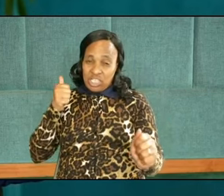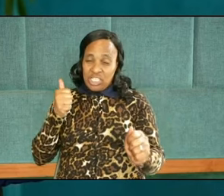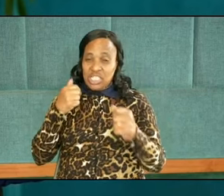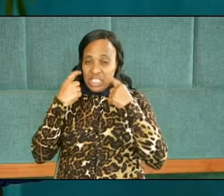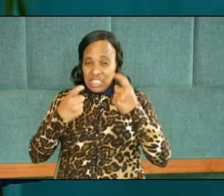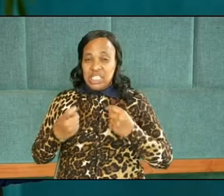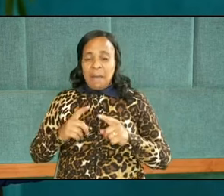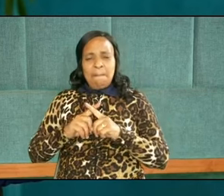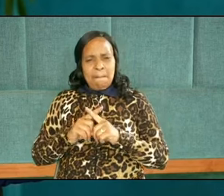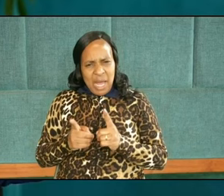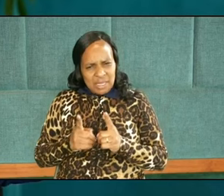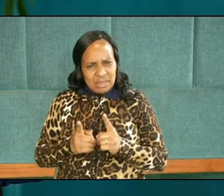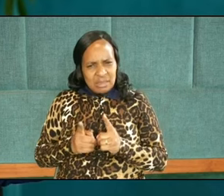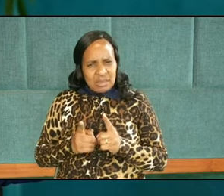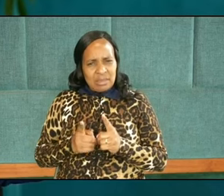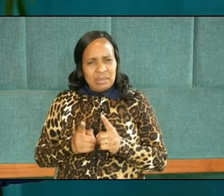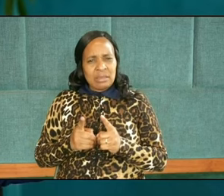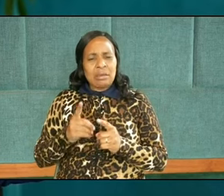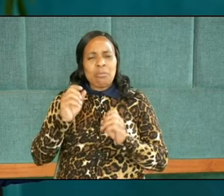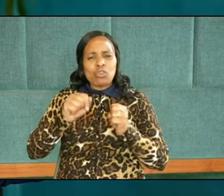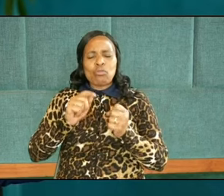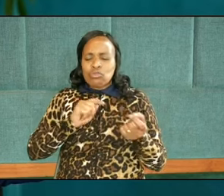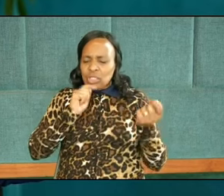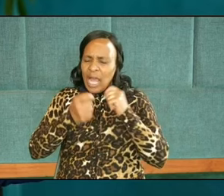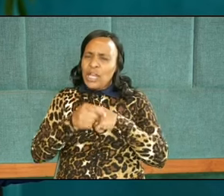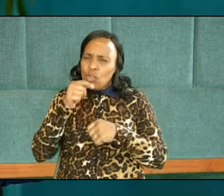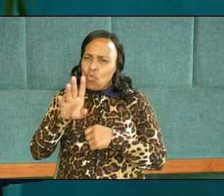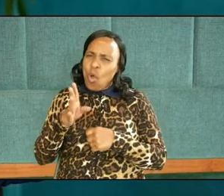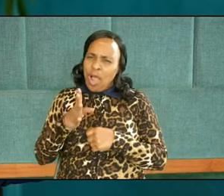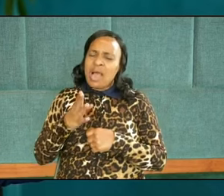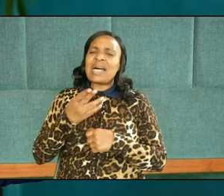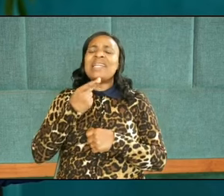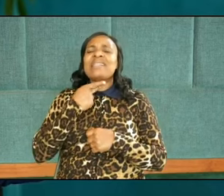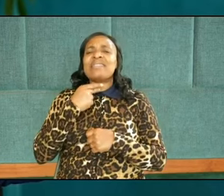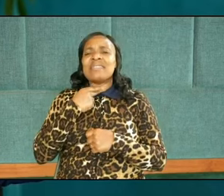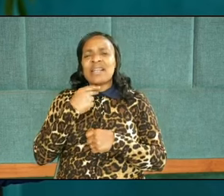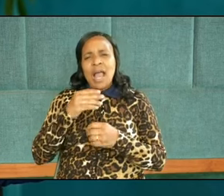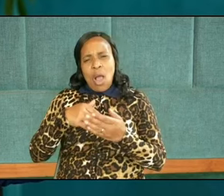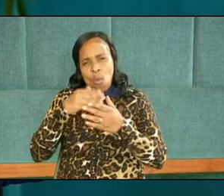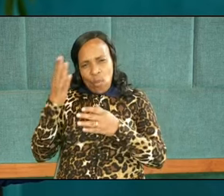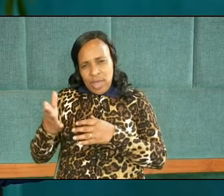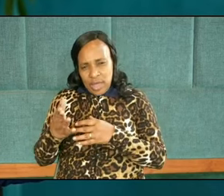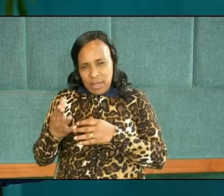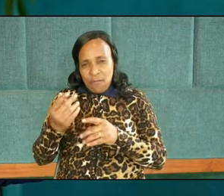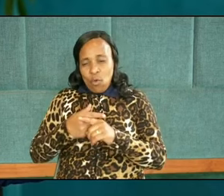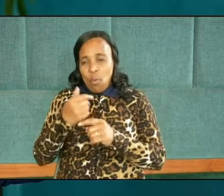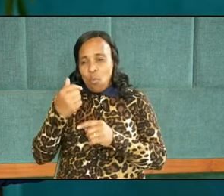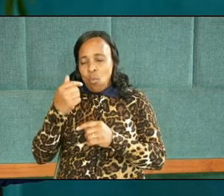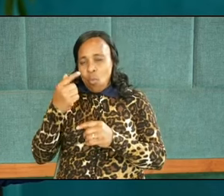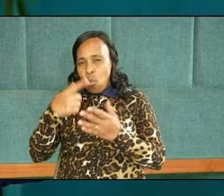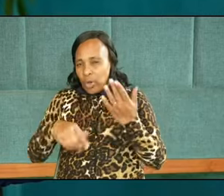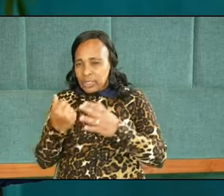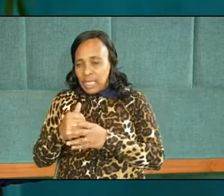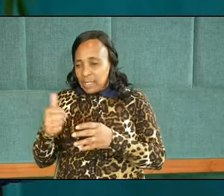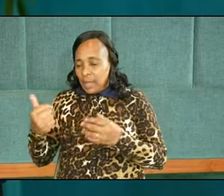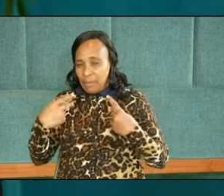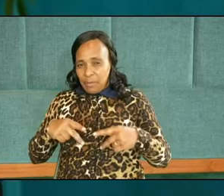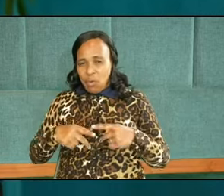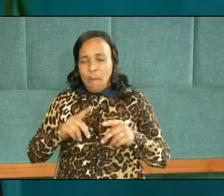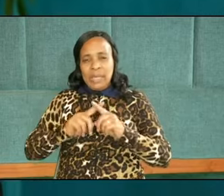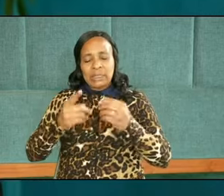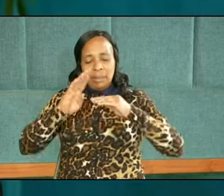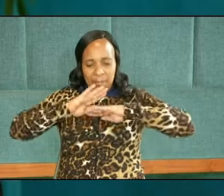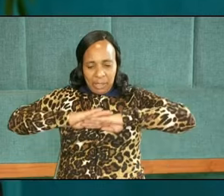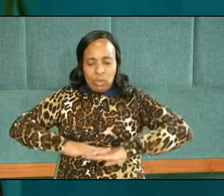you can turn your gaze away from the wealth of others to what God has given you, you won't be tempted to steal.